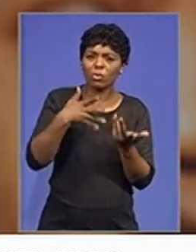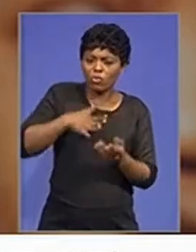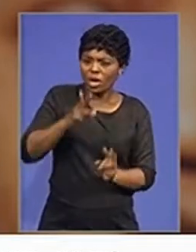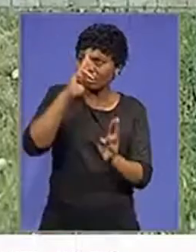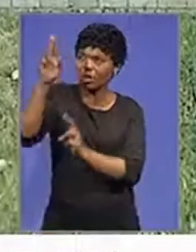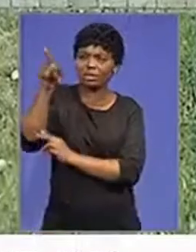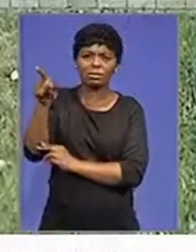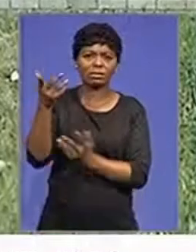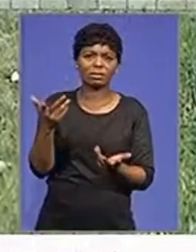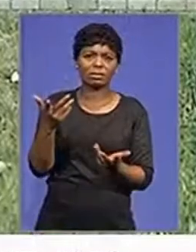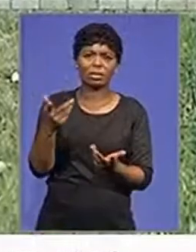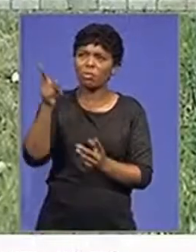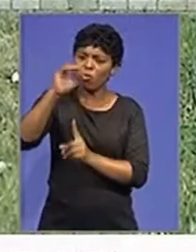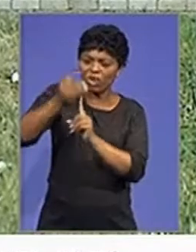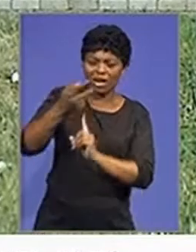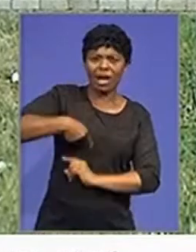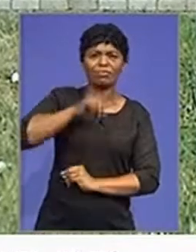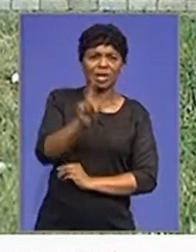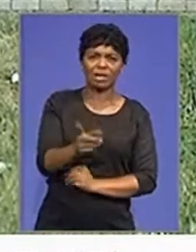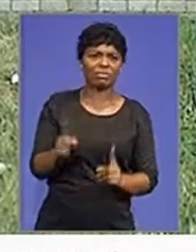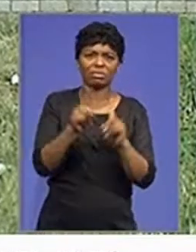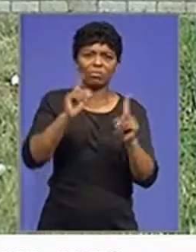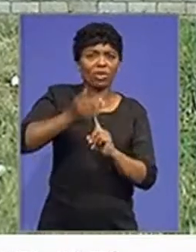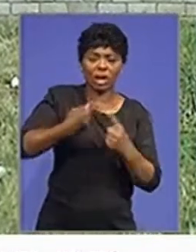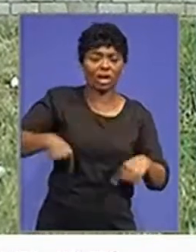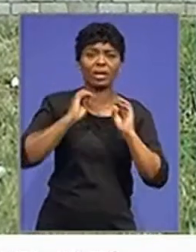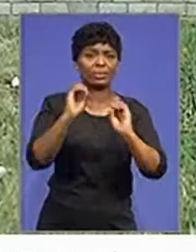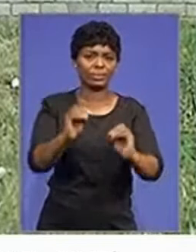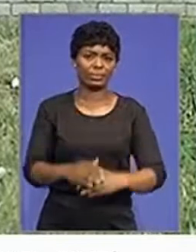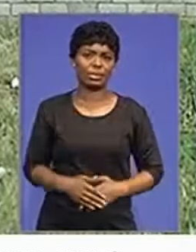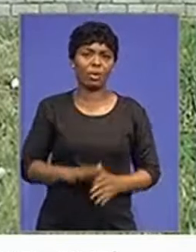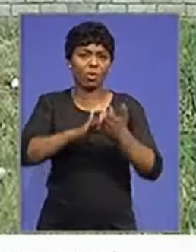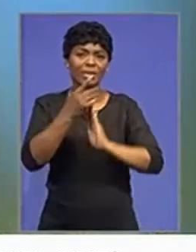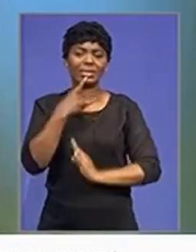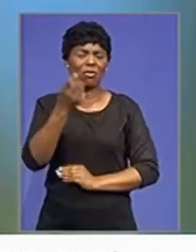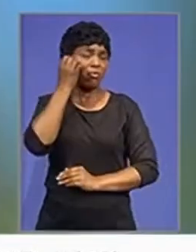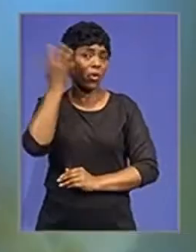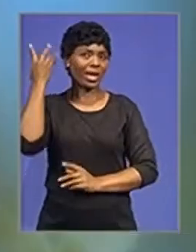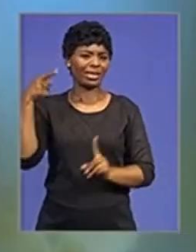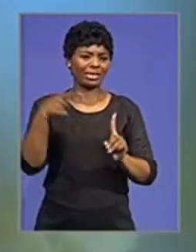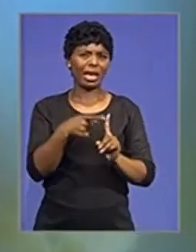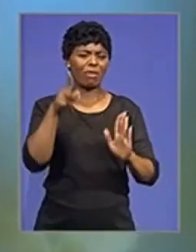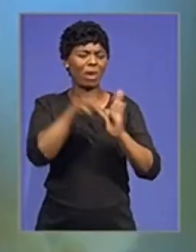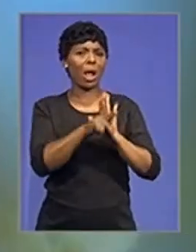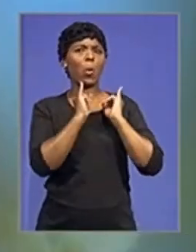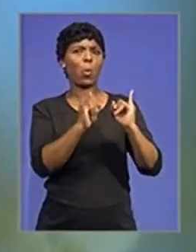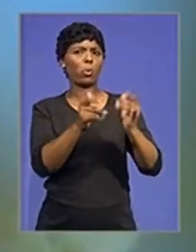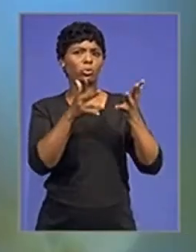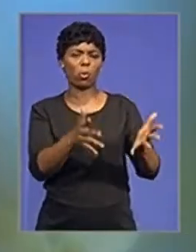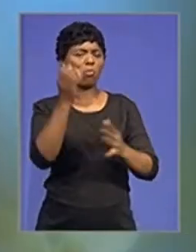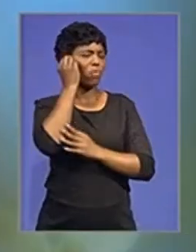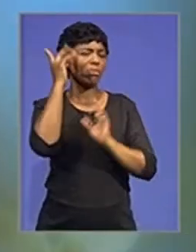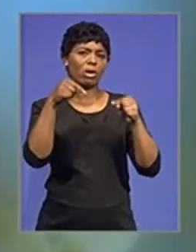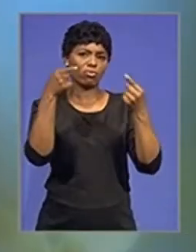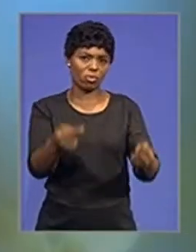us. Baagi ba re ga ba kitla ba lebala ka mo Nathaniel Julies a bolailweng setlhogo ka gone. Go sa le jalo ba lelapa